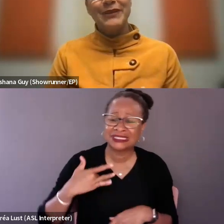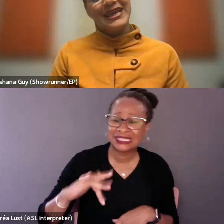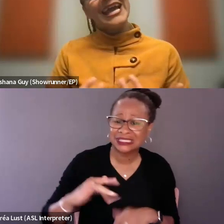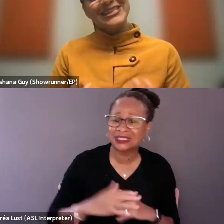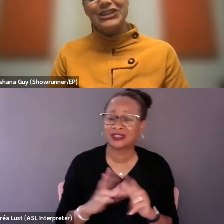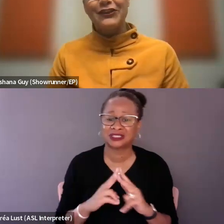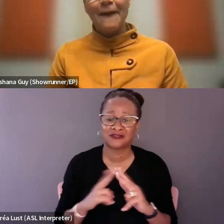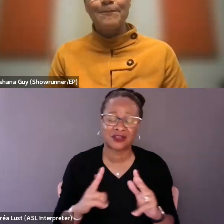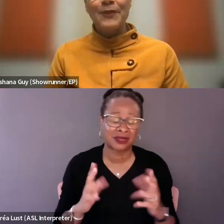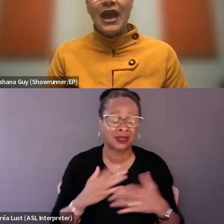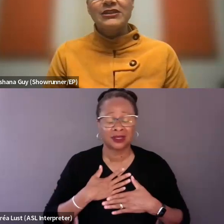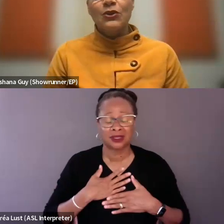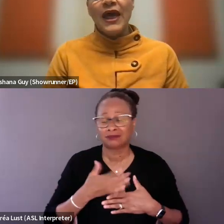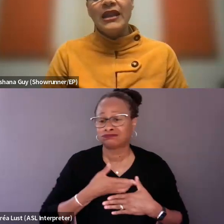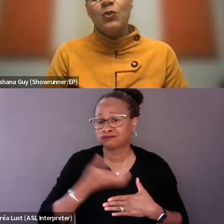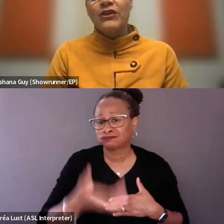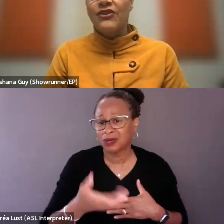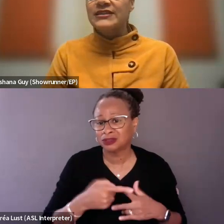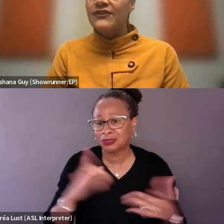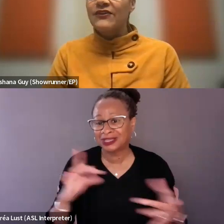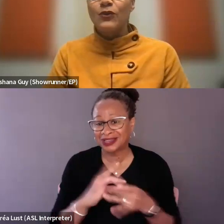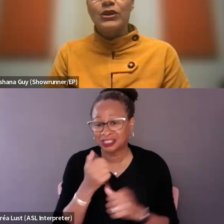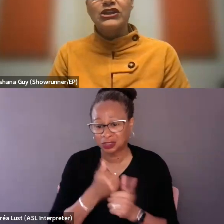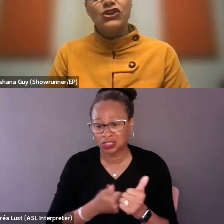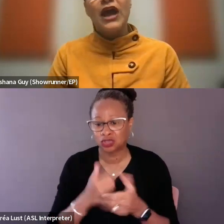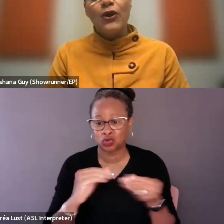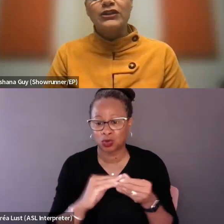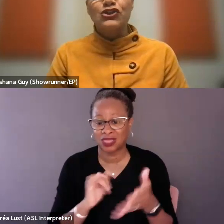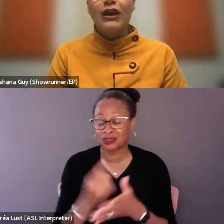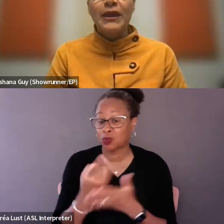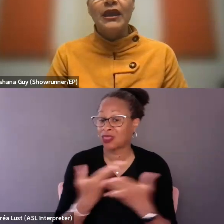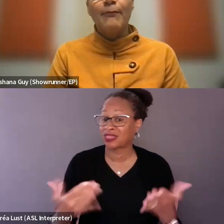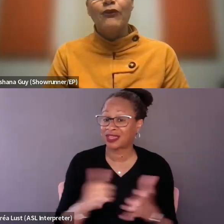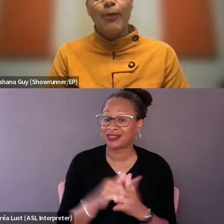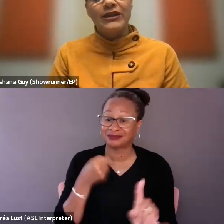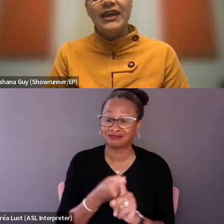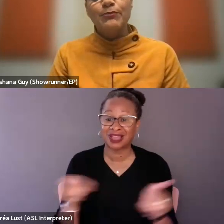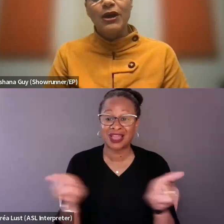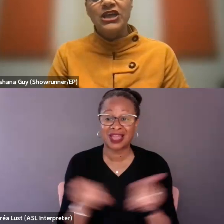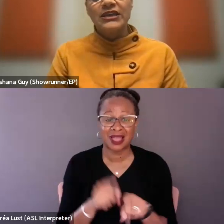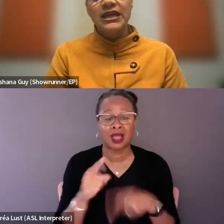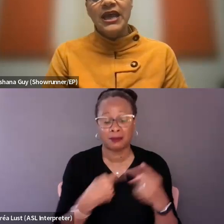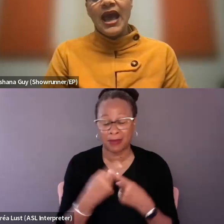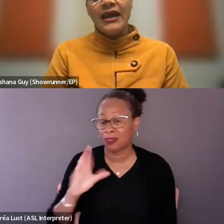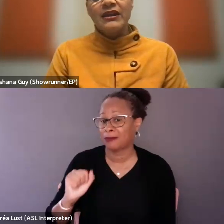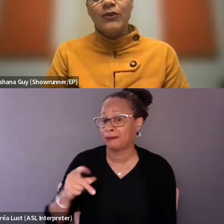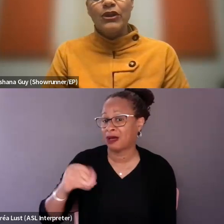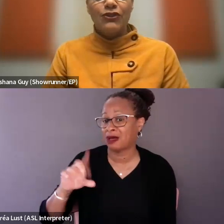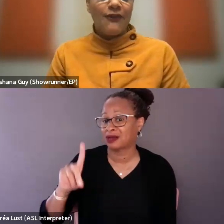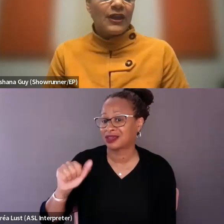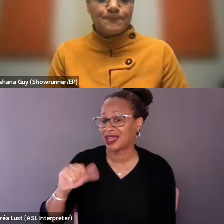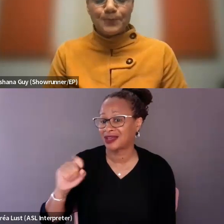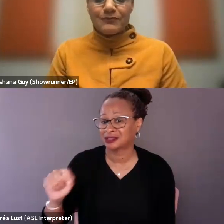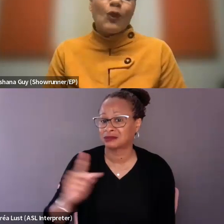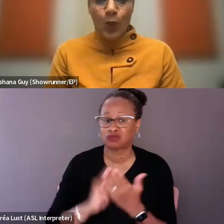poignant to be connected to them. And so that is one of the things I think that really stood out and struck me about the podcast project. And I really